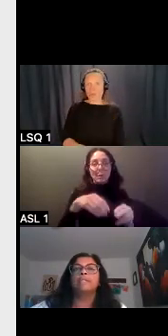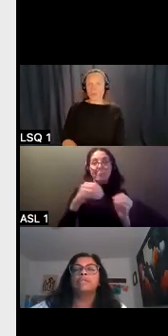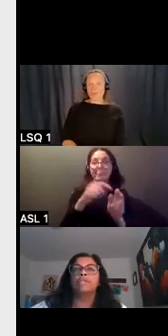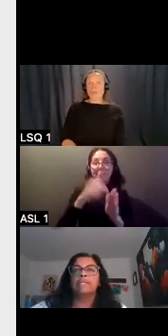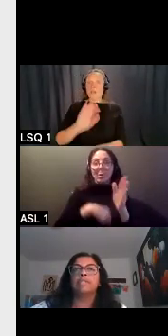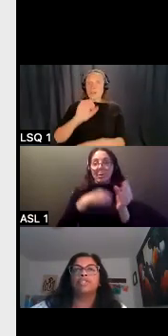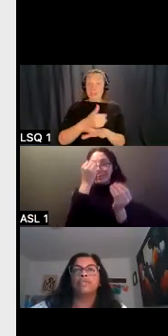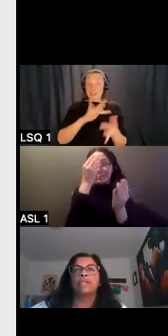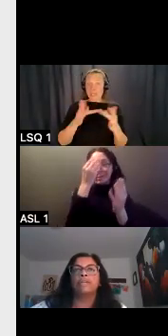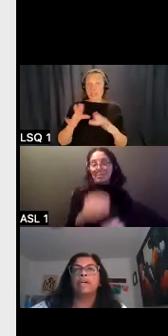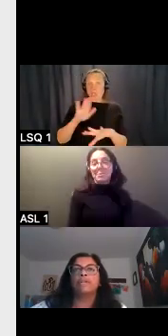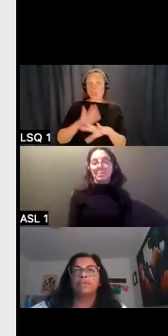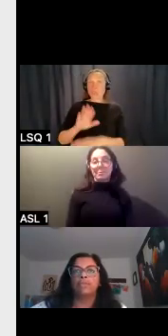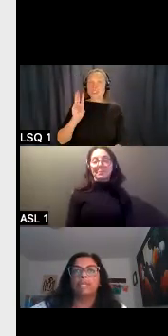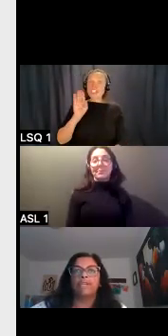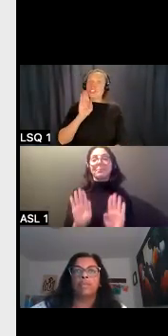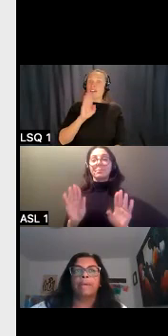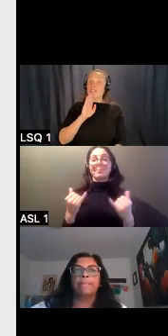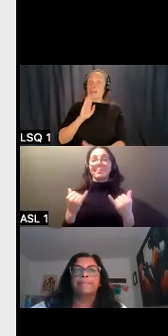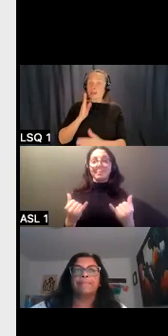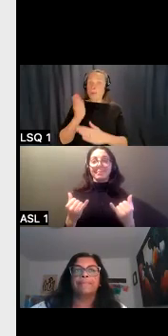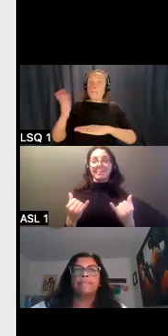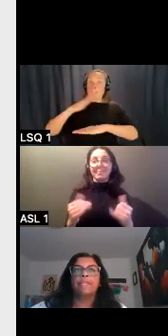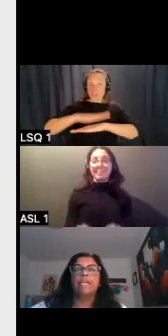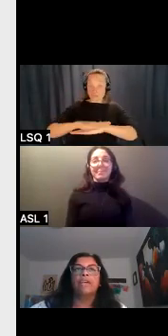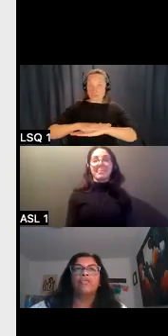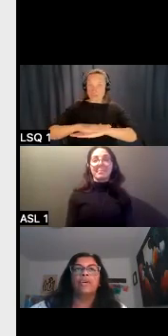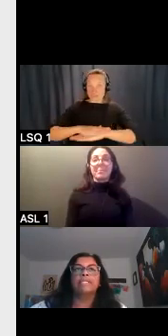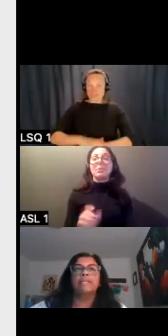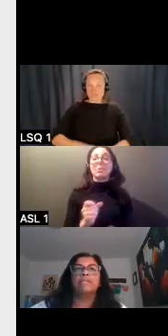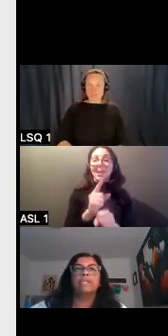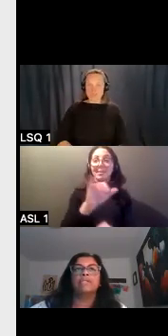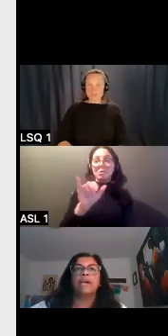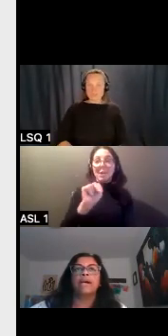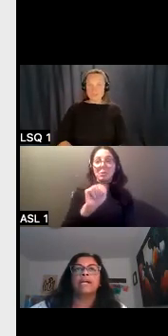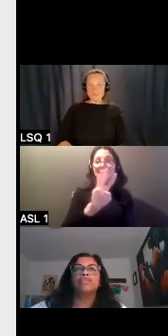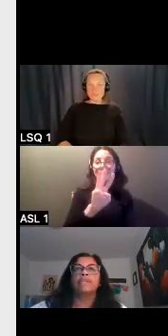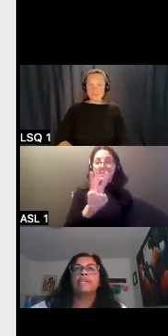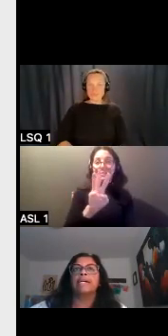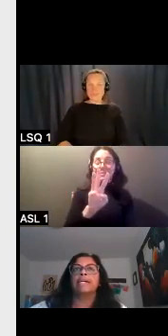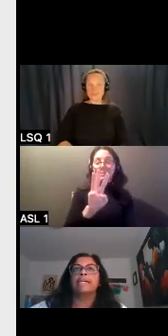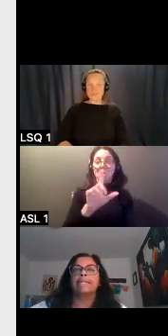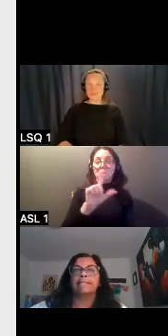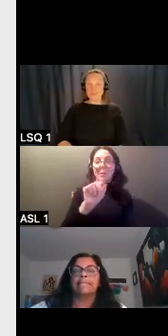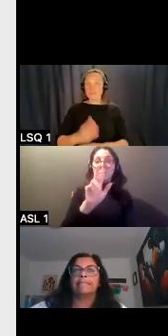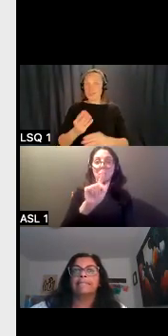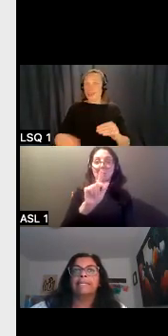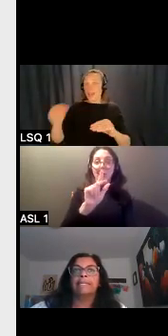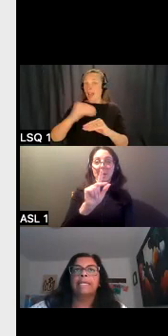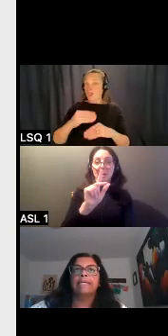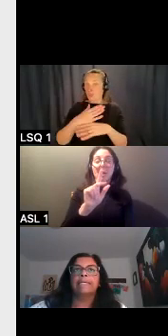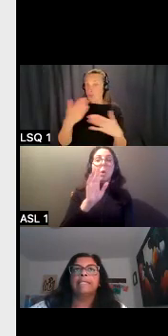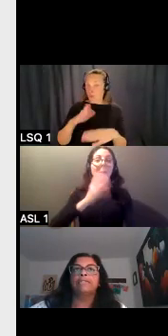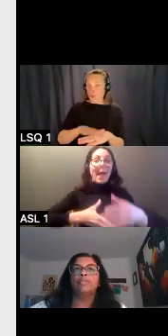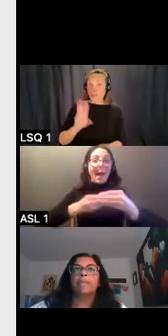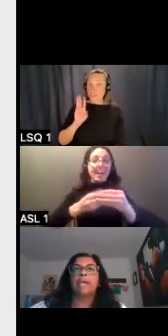Right now, we will, on the 6th of January 2023, here is what will be added